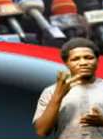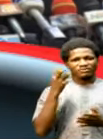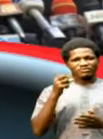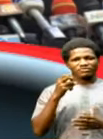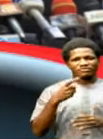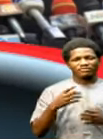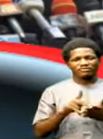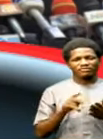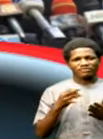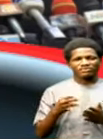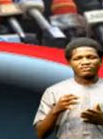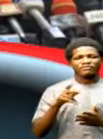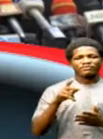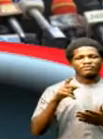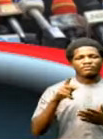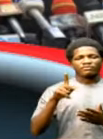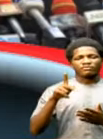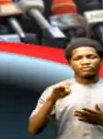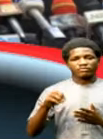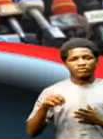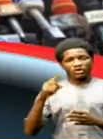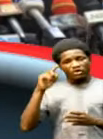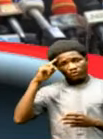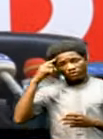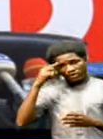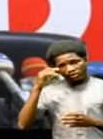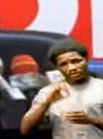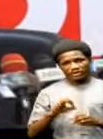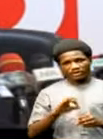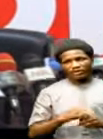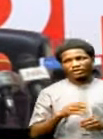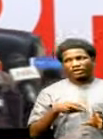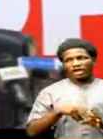supplementary governorship election. Timothy Yusuf reports.